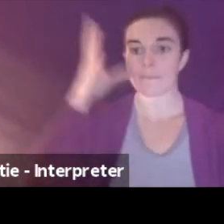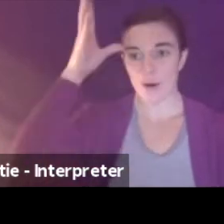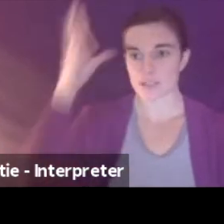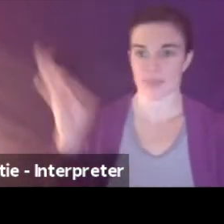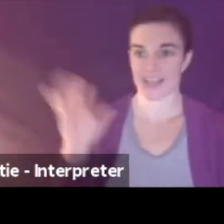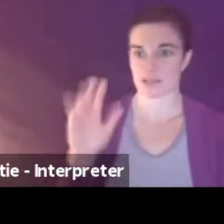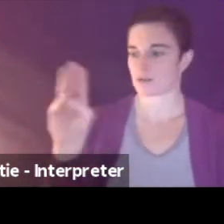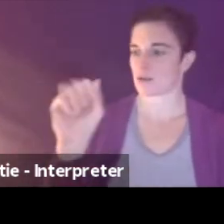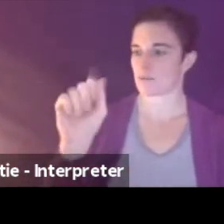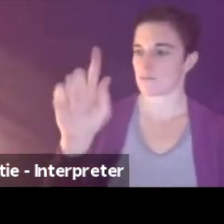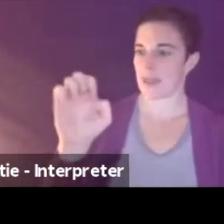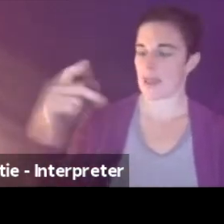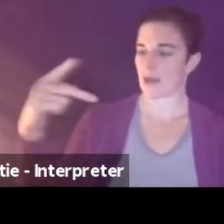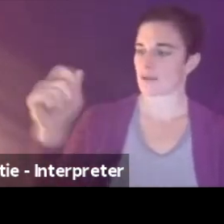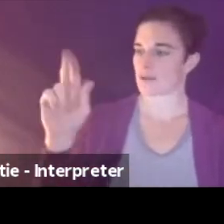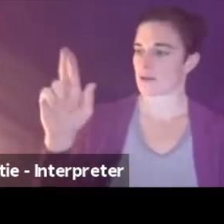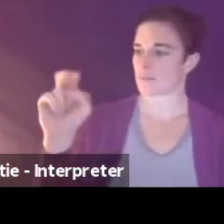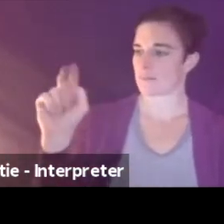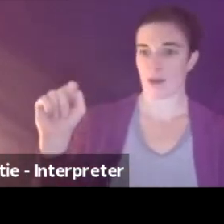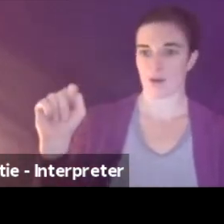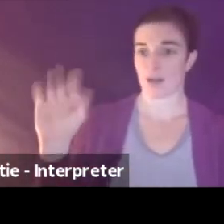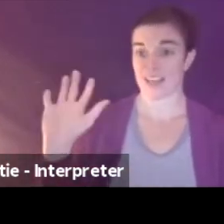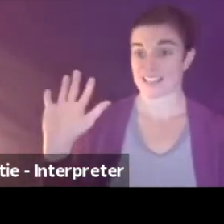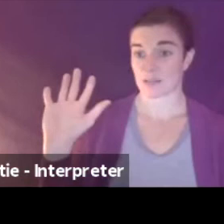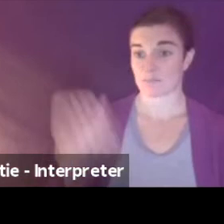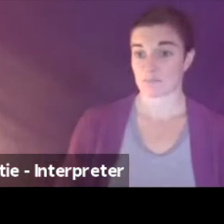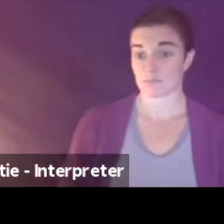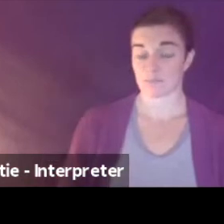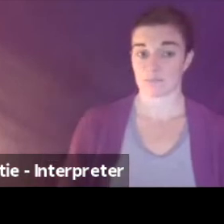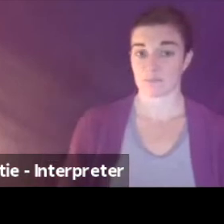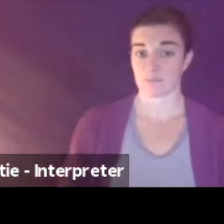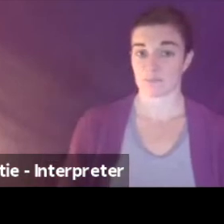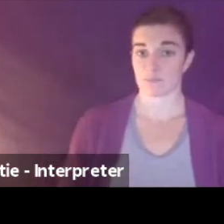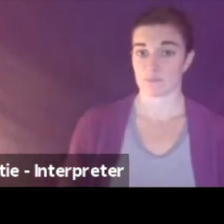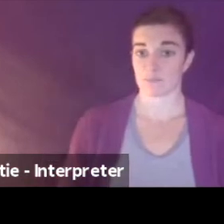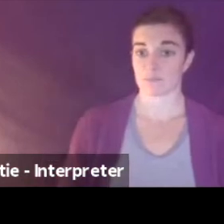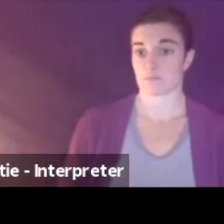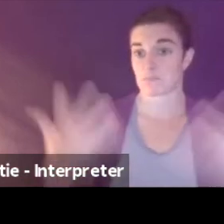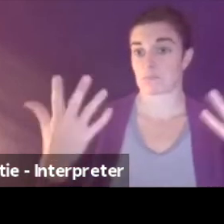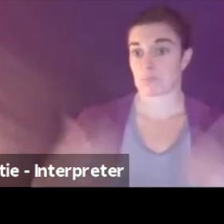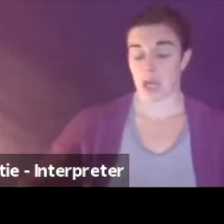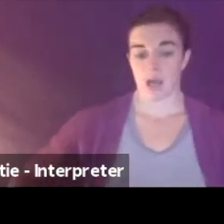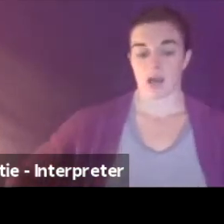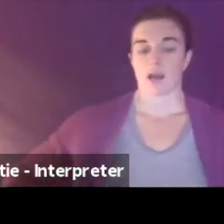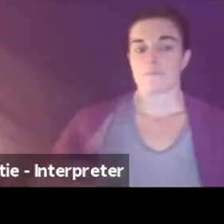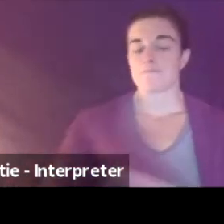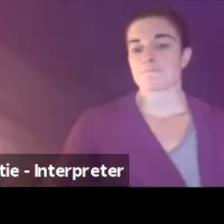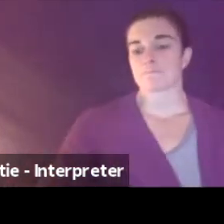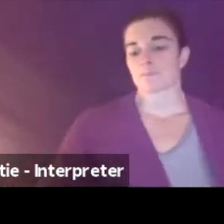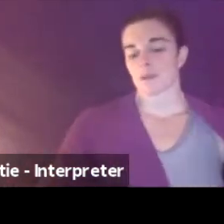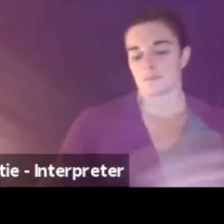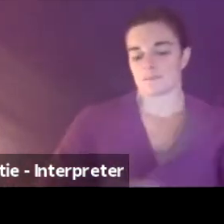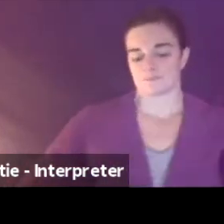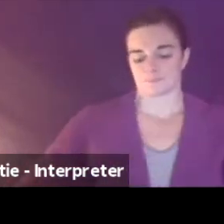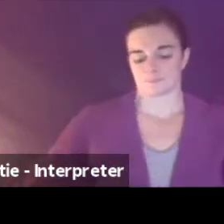it. That's the end of the definition. And so if you look at, well, where